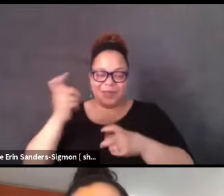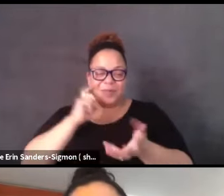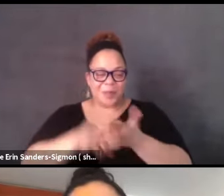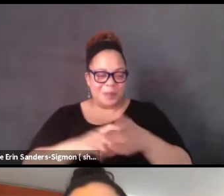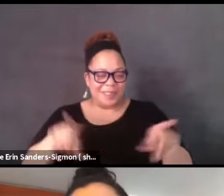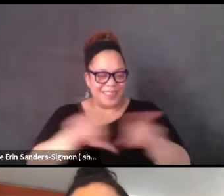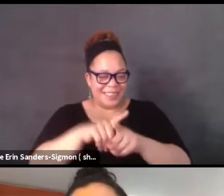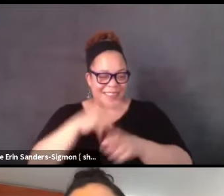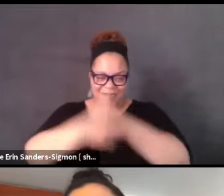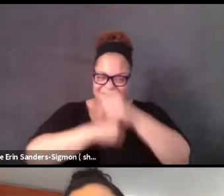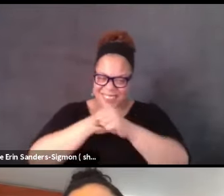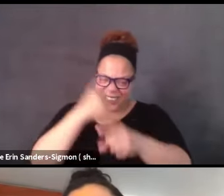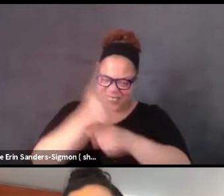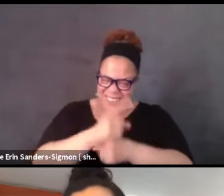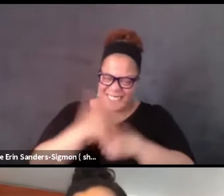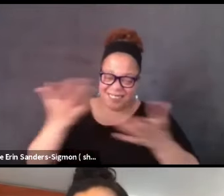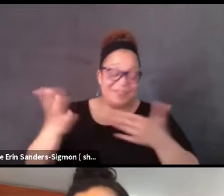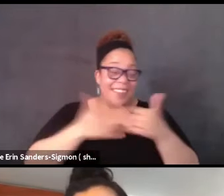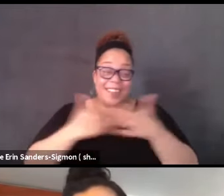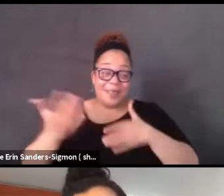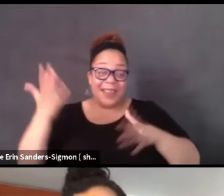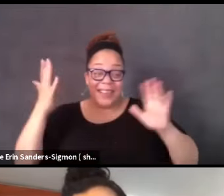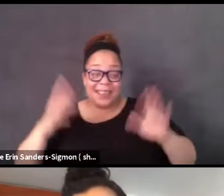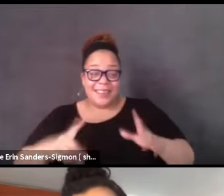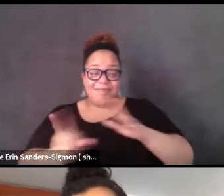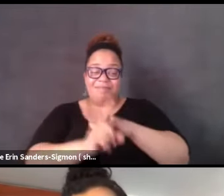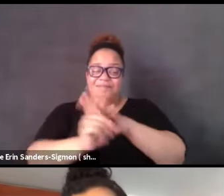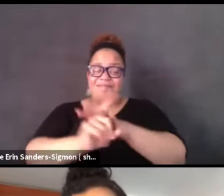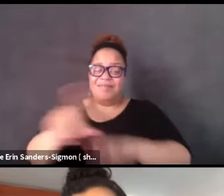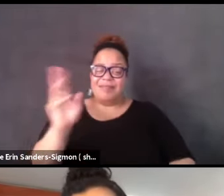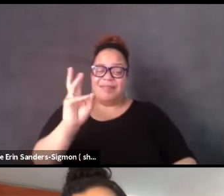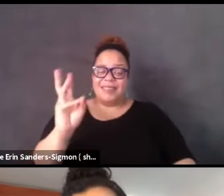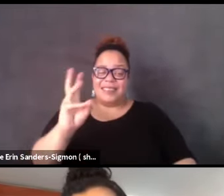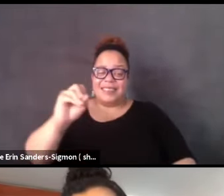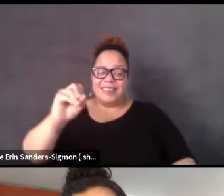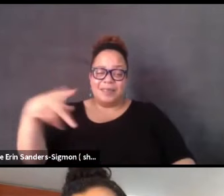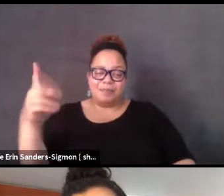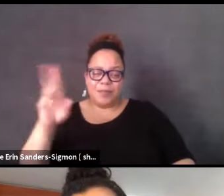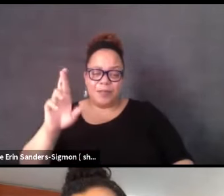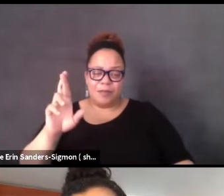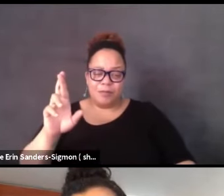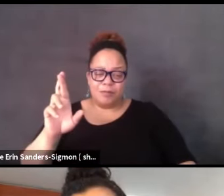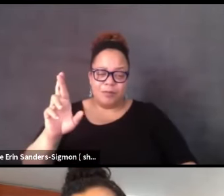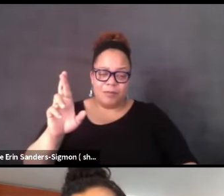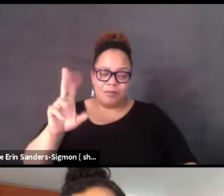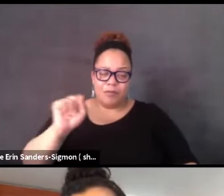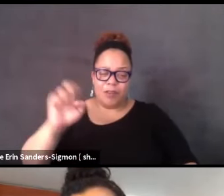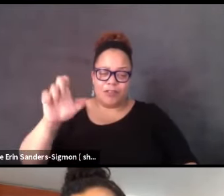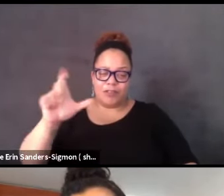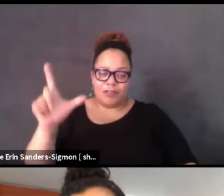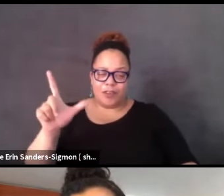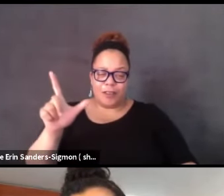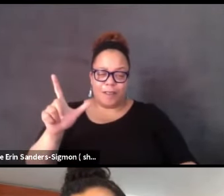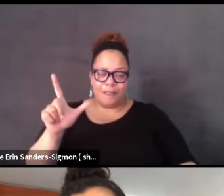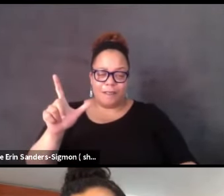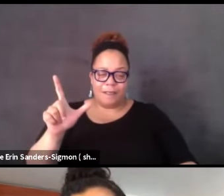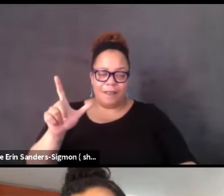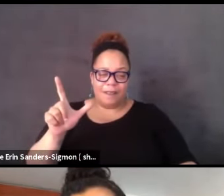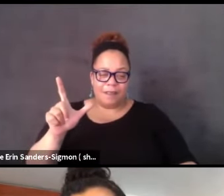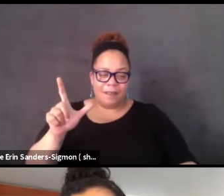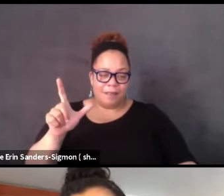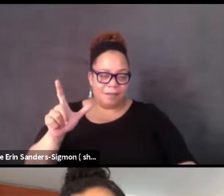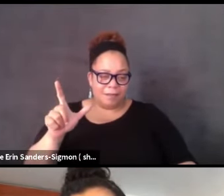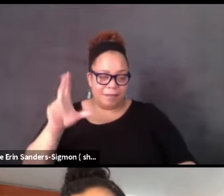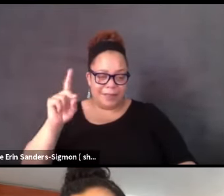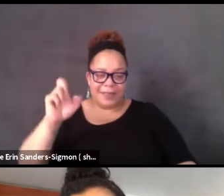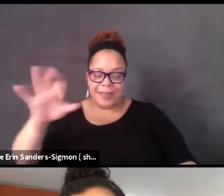on to appear on 6 episodes of Russell Simmons' Deaf Poetry Jam. She's been featured in Latina Magazine, The Source, The New York Times, and was named